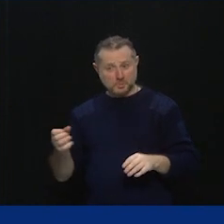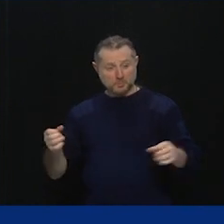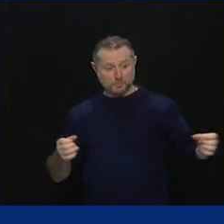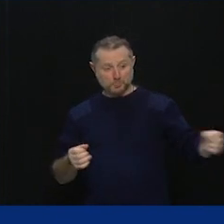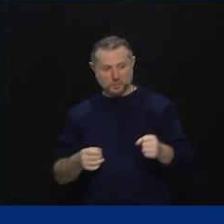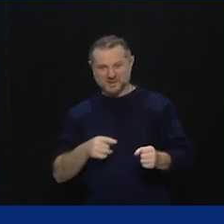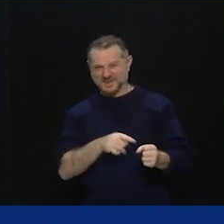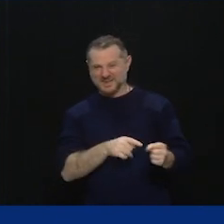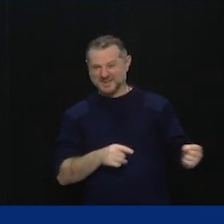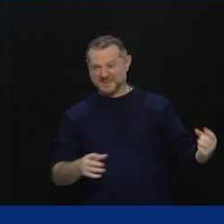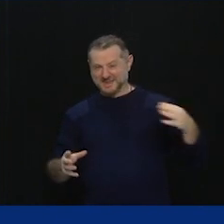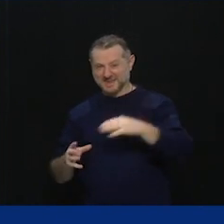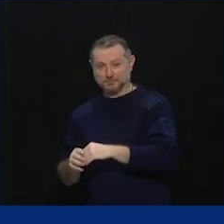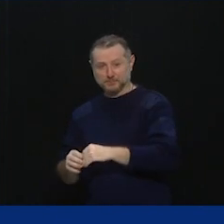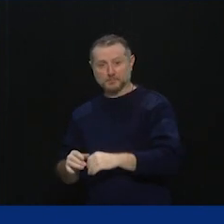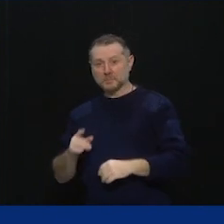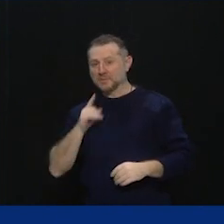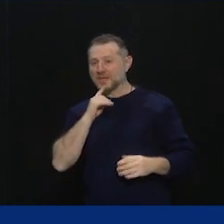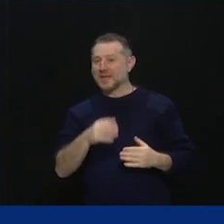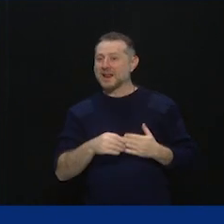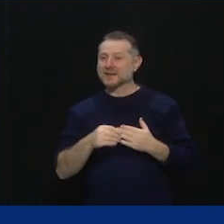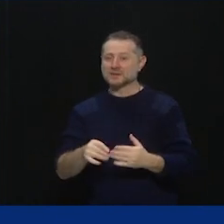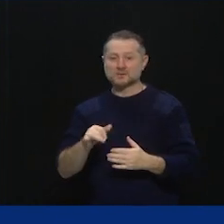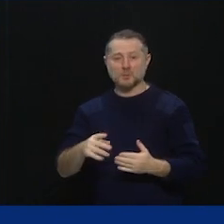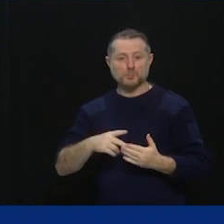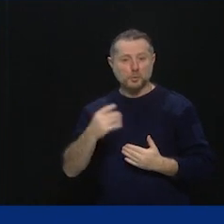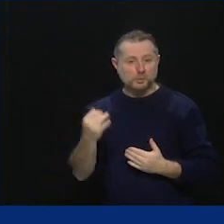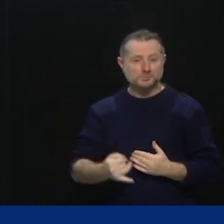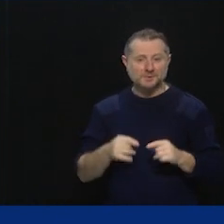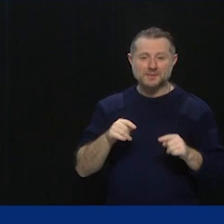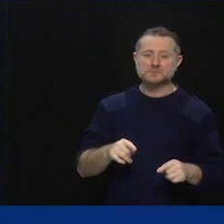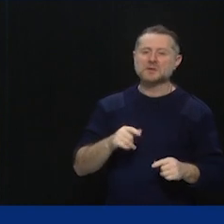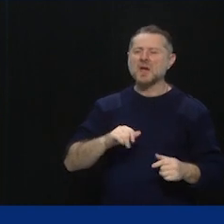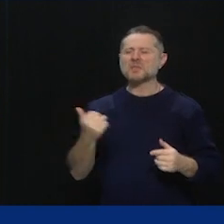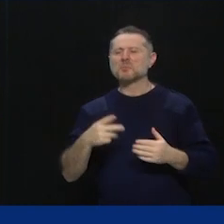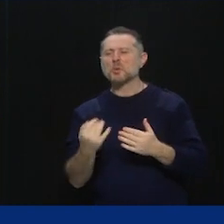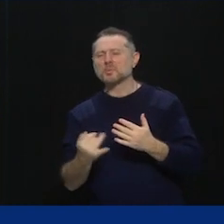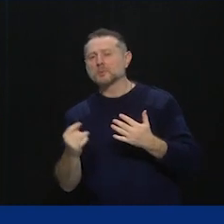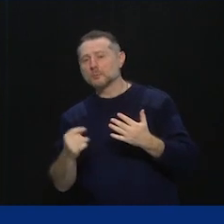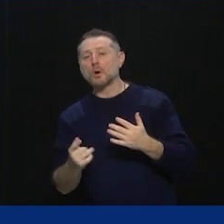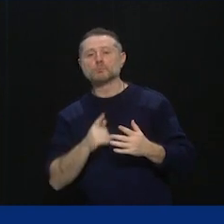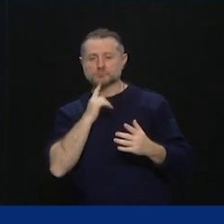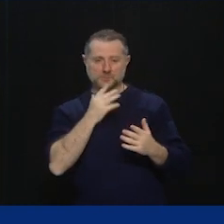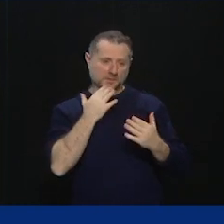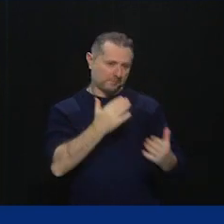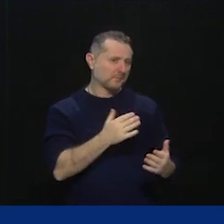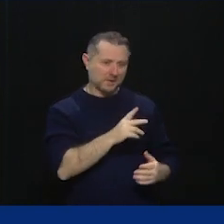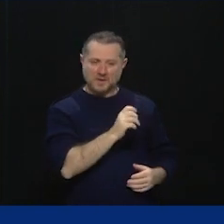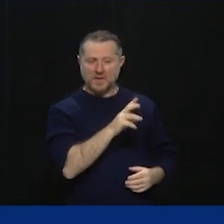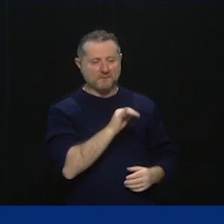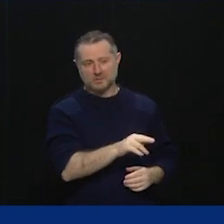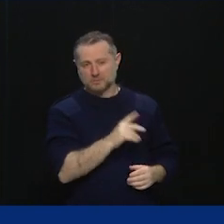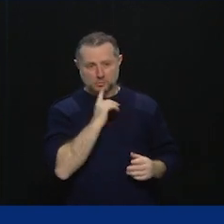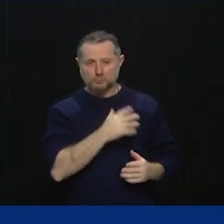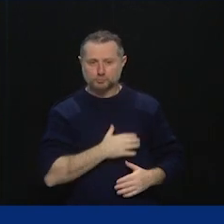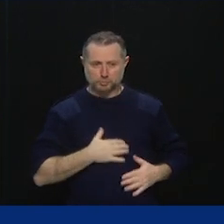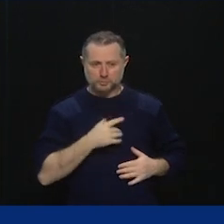future projects like this and many others. Kevin, thanks for all that you have done. Appreciate your leadership.